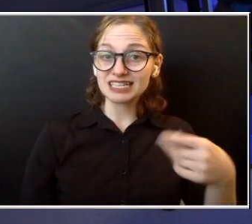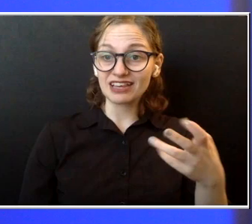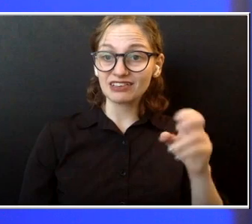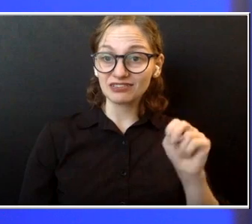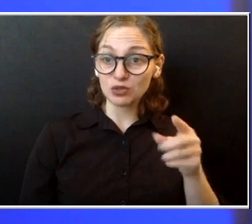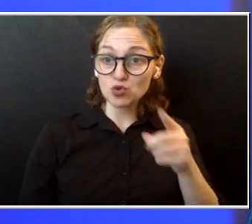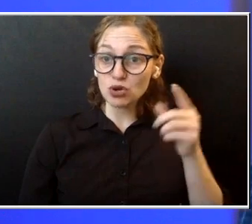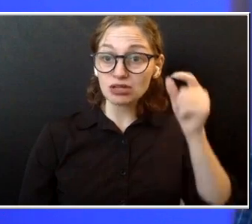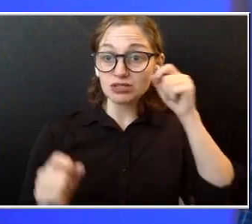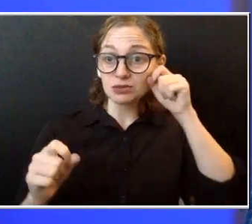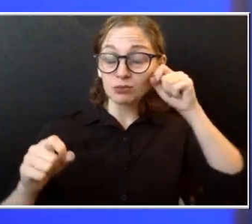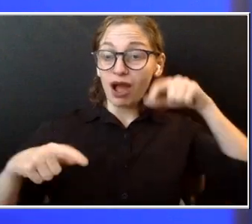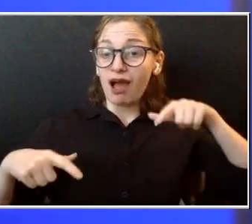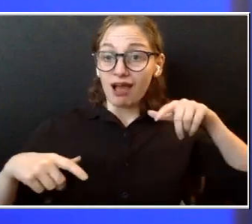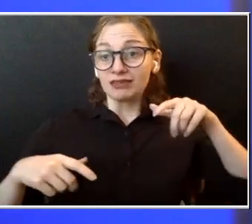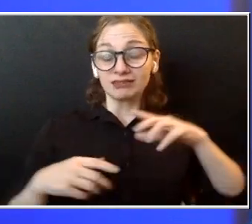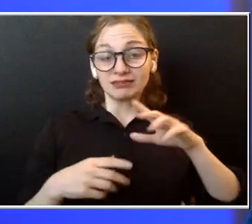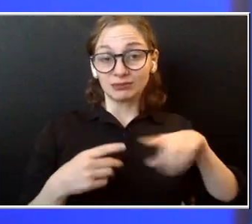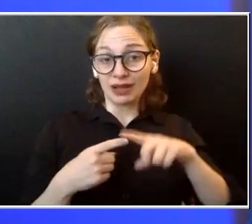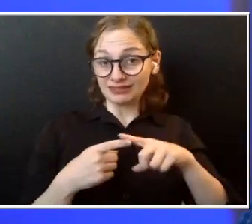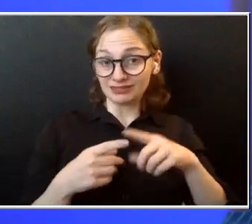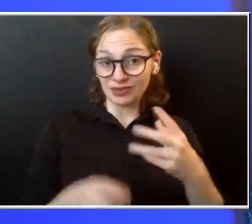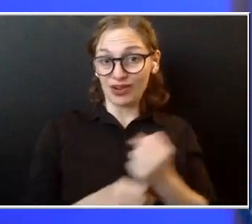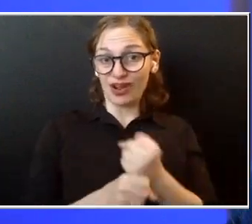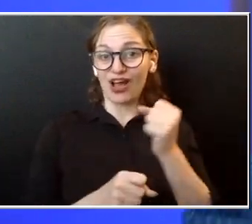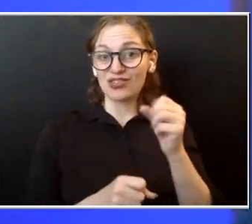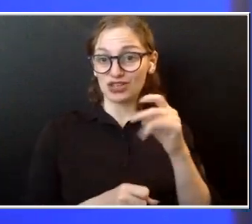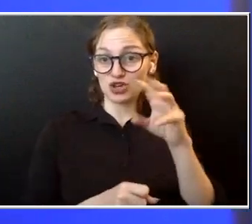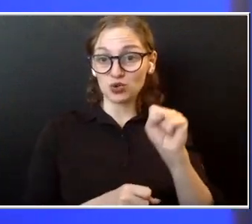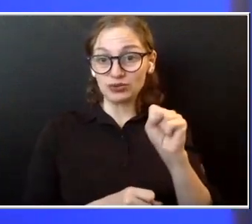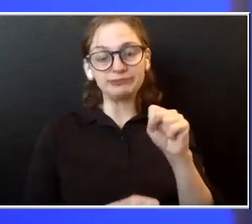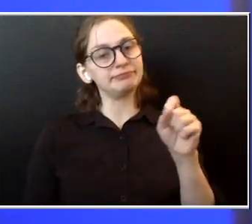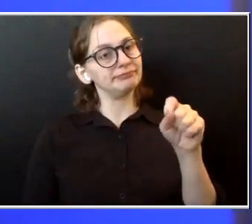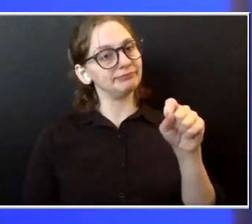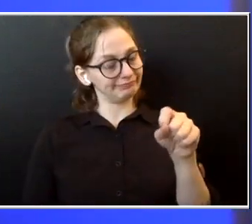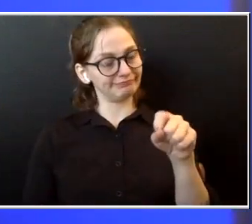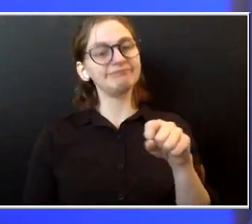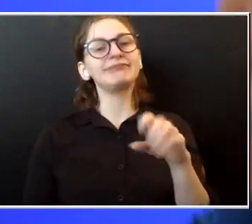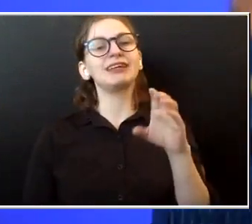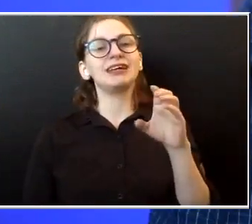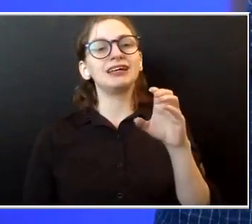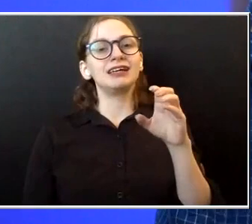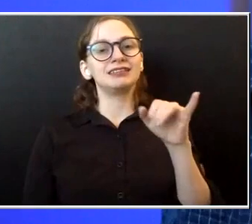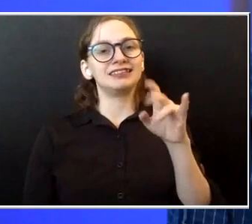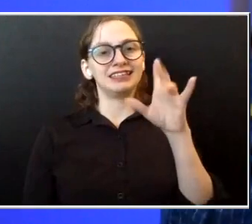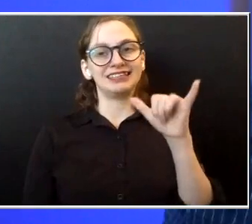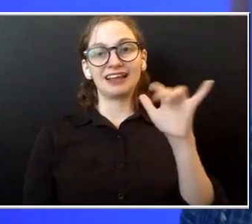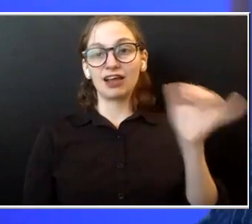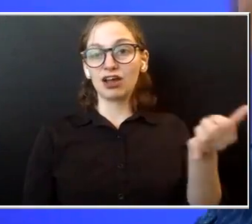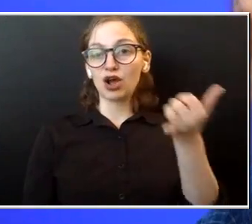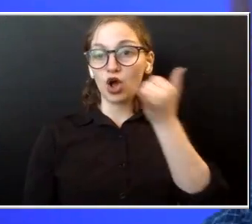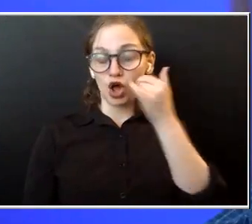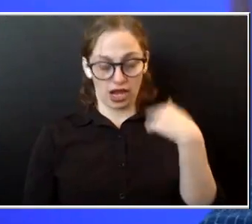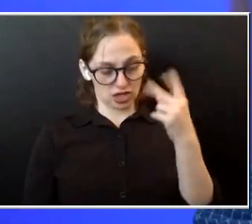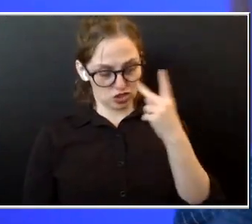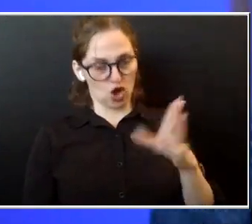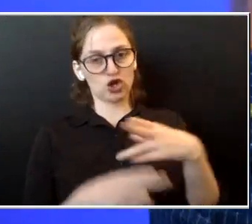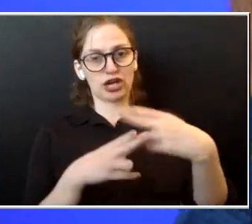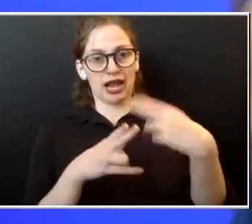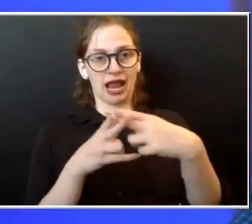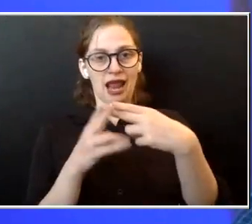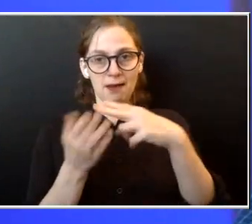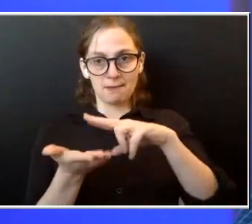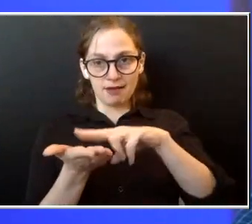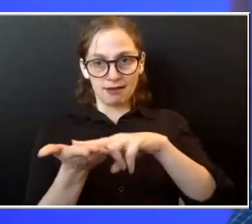call. And Cindy, I had caller ID, and I said, I'm thinking in the back of my mind, she's coming in